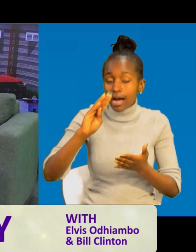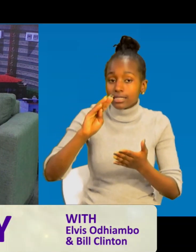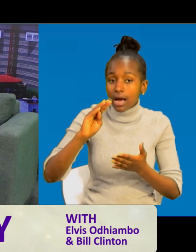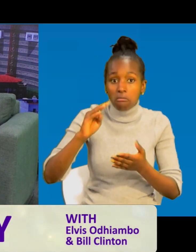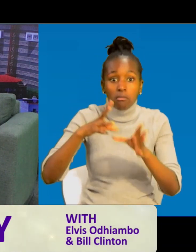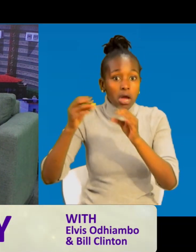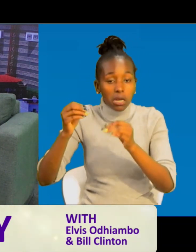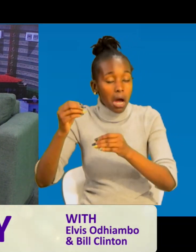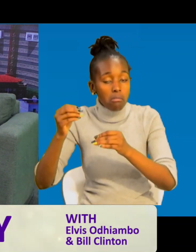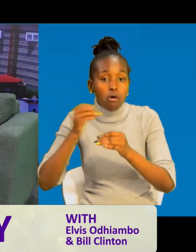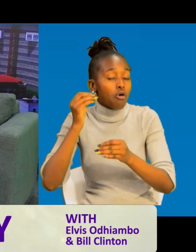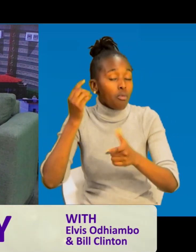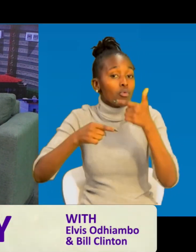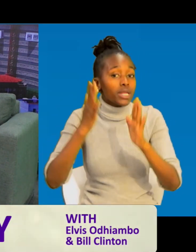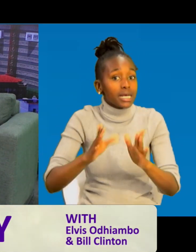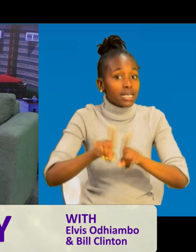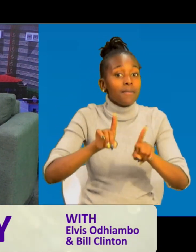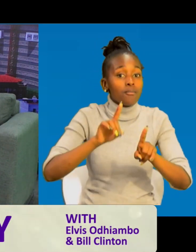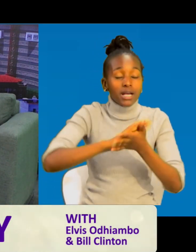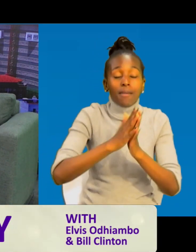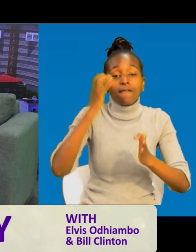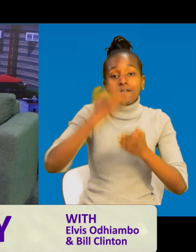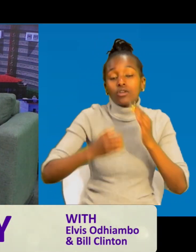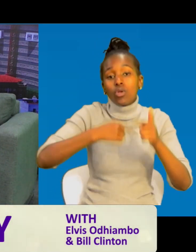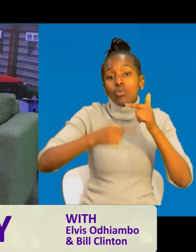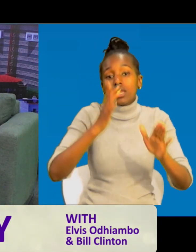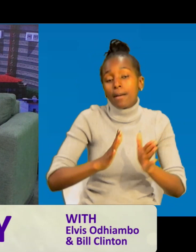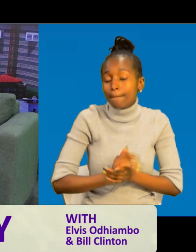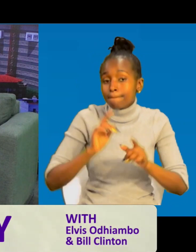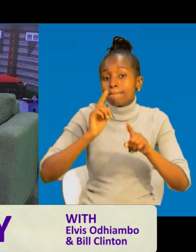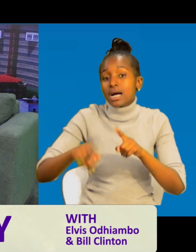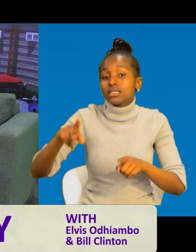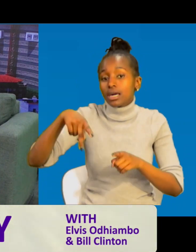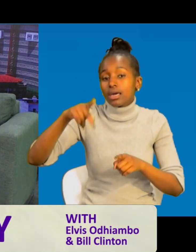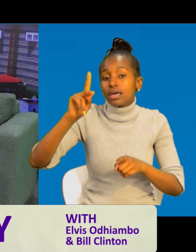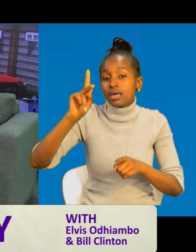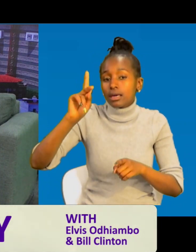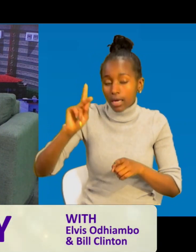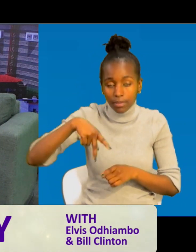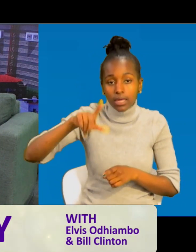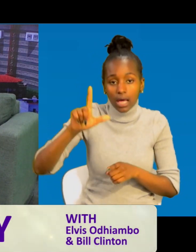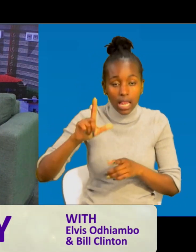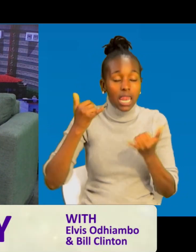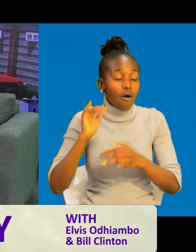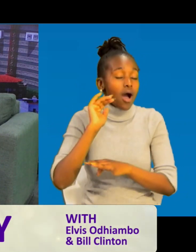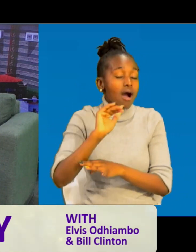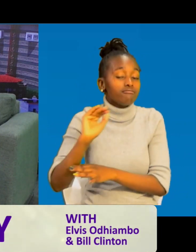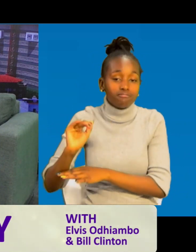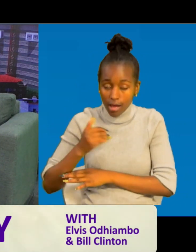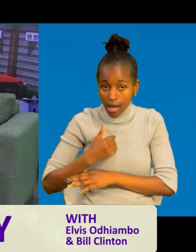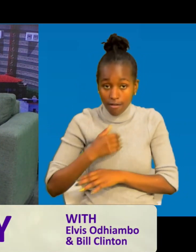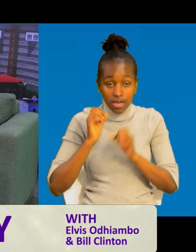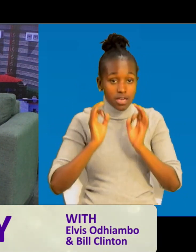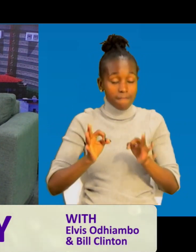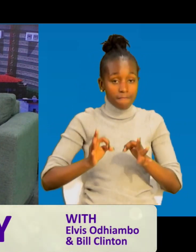the finals of the African Football League? But as far as the KPL is concerned, we are asking you this afternoon, do you believe Posta Rangers